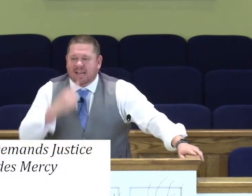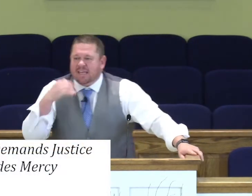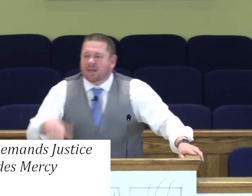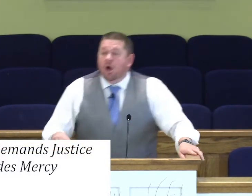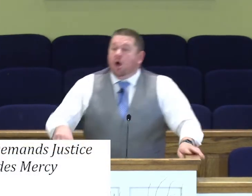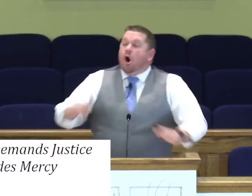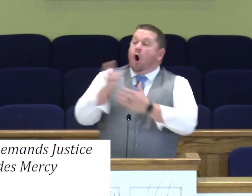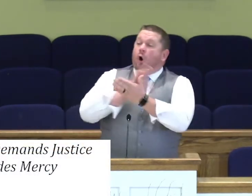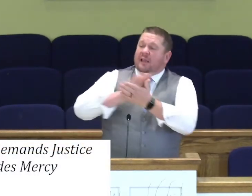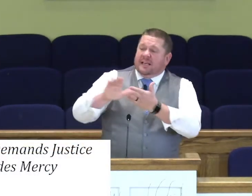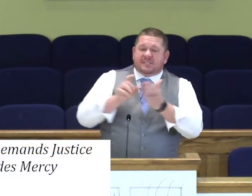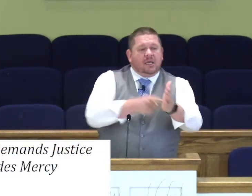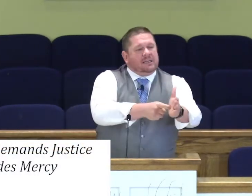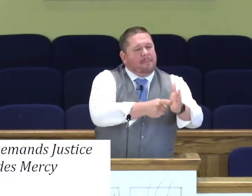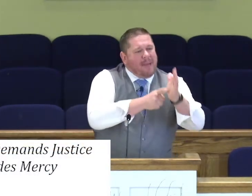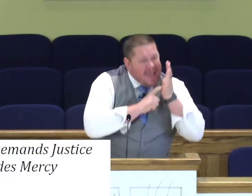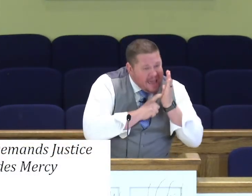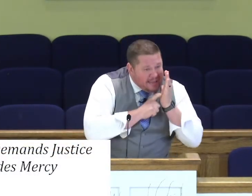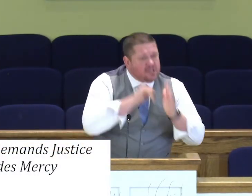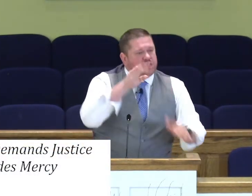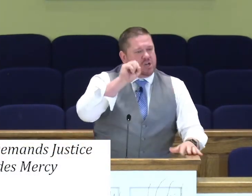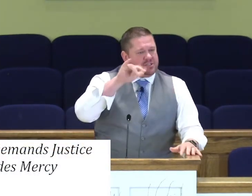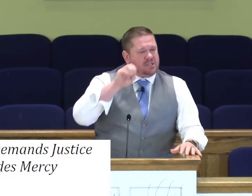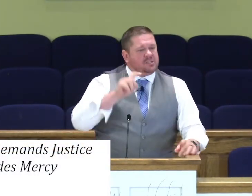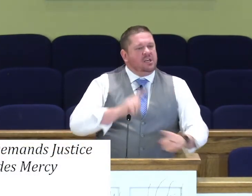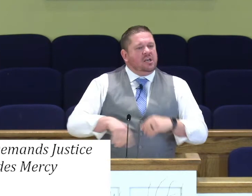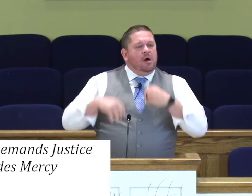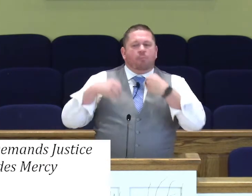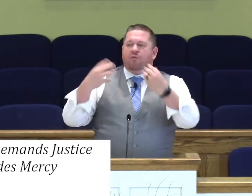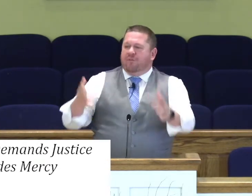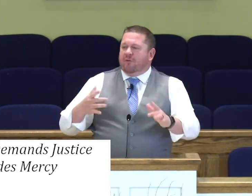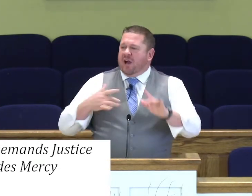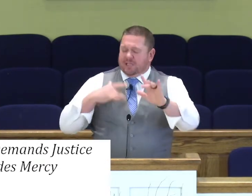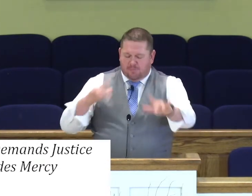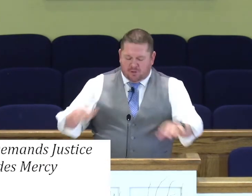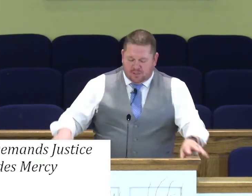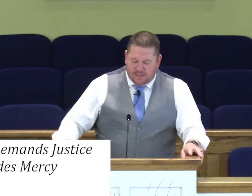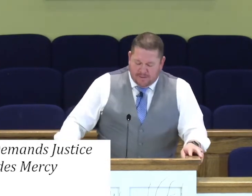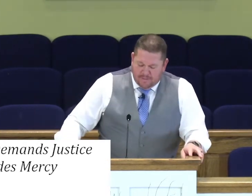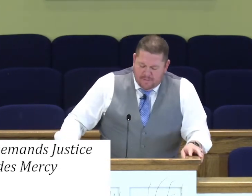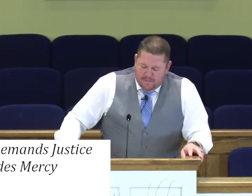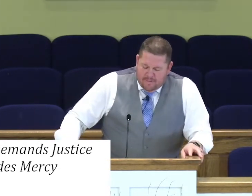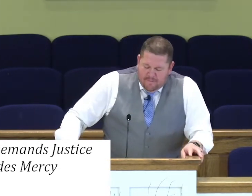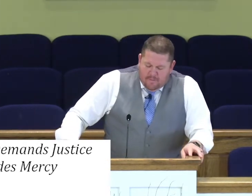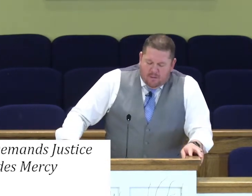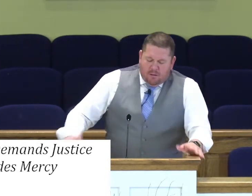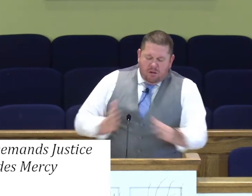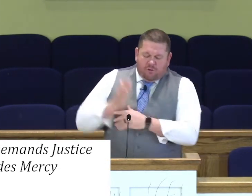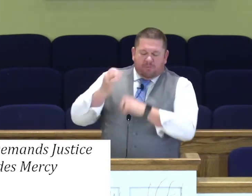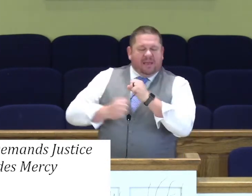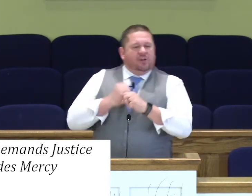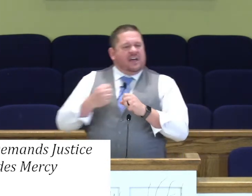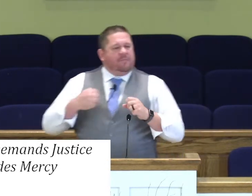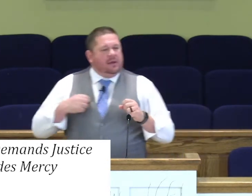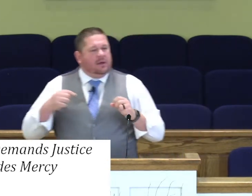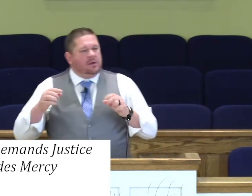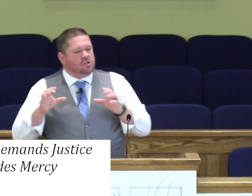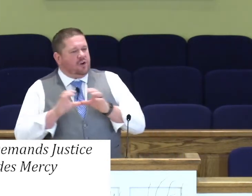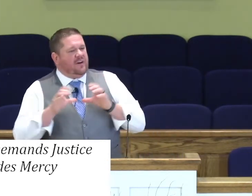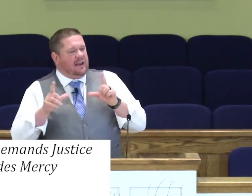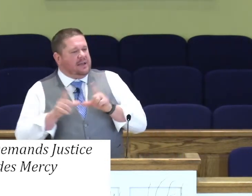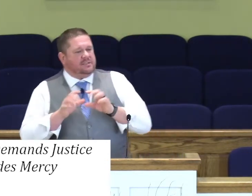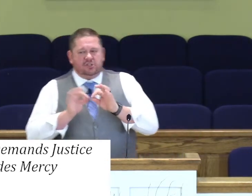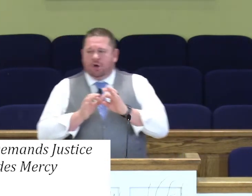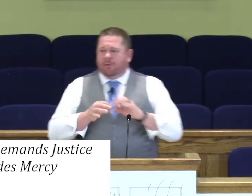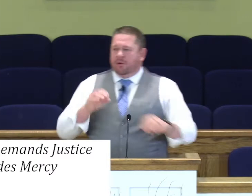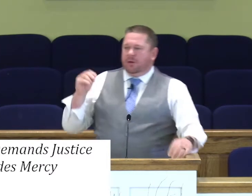Let me say it again. Holiness demands justice, but provides mercy. Through my years, I've been a